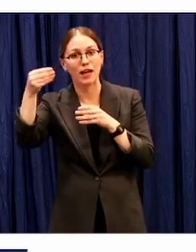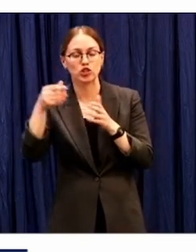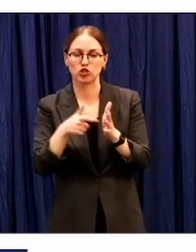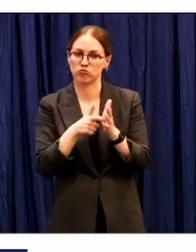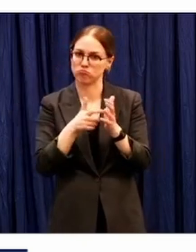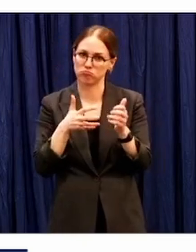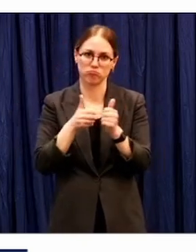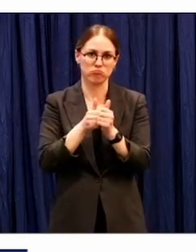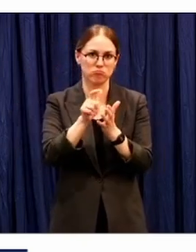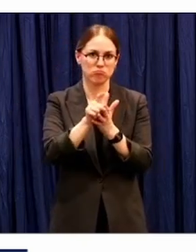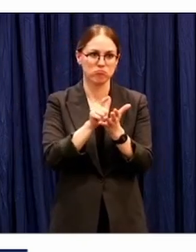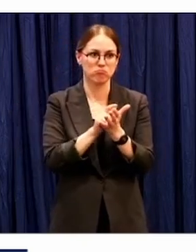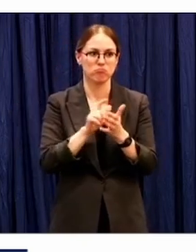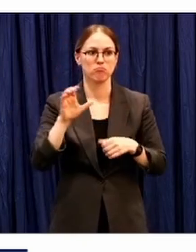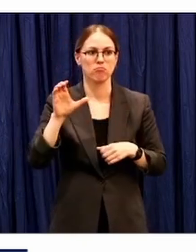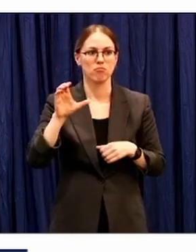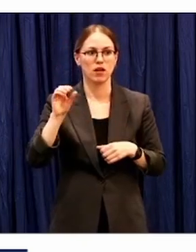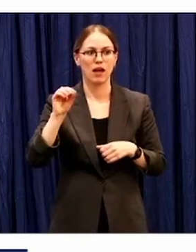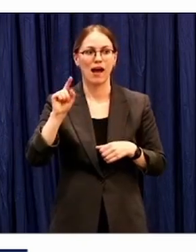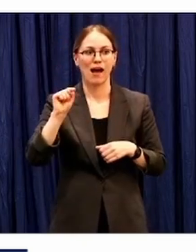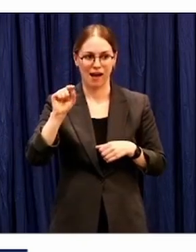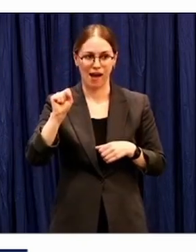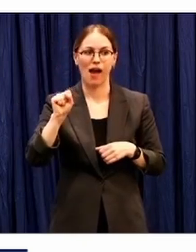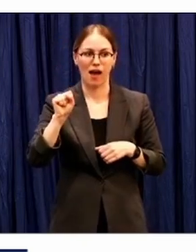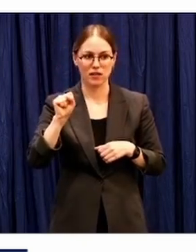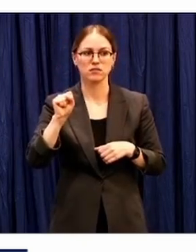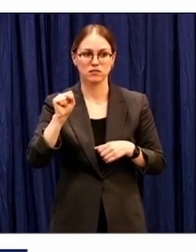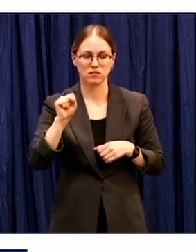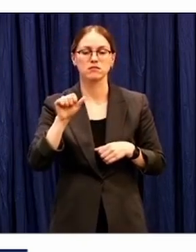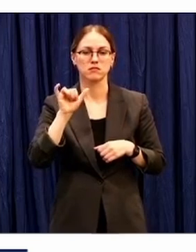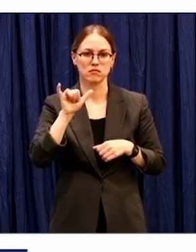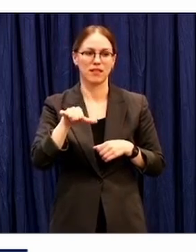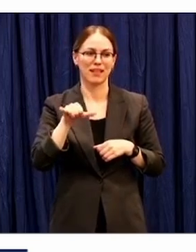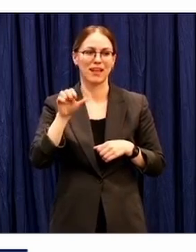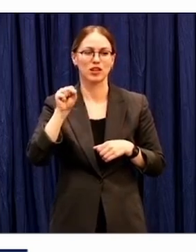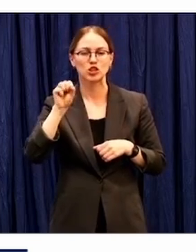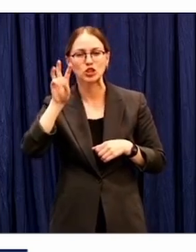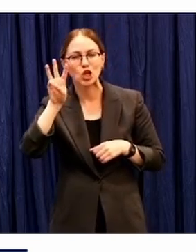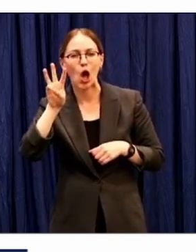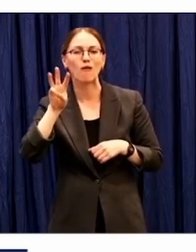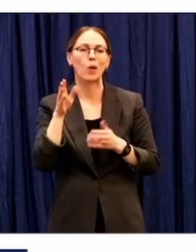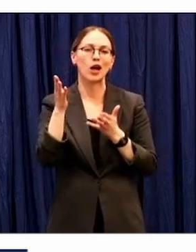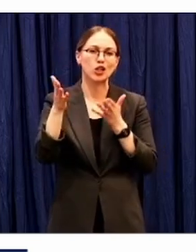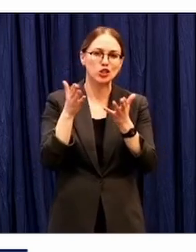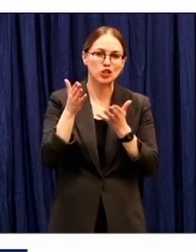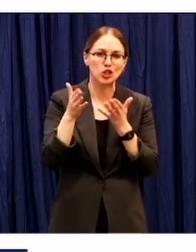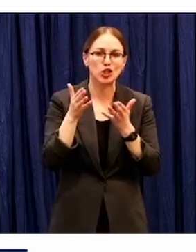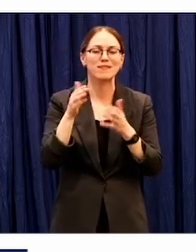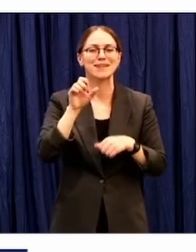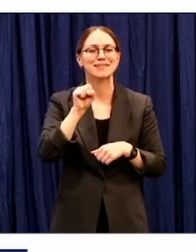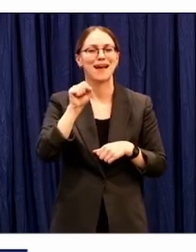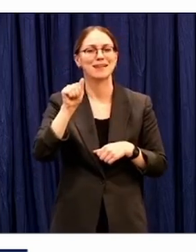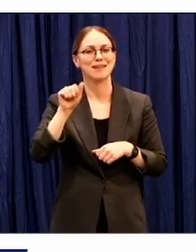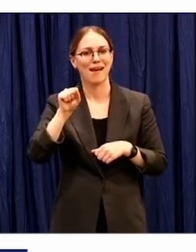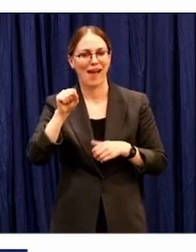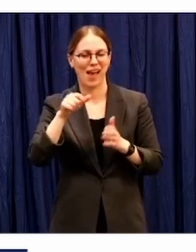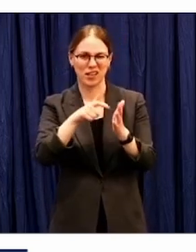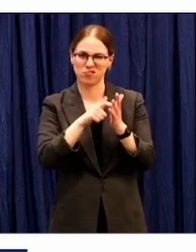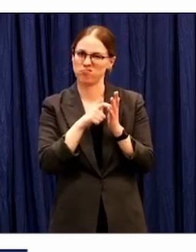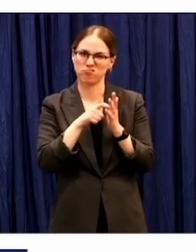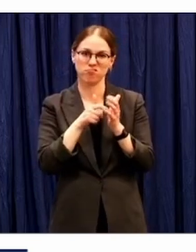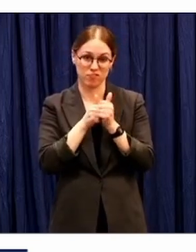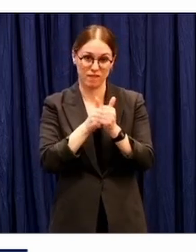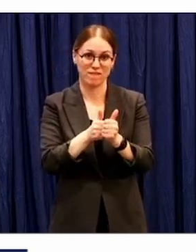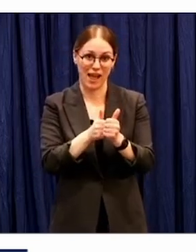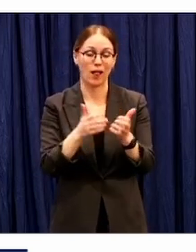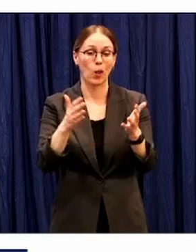COTS, which stands for Customizable Off-the-Shelf, SaaS, which stands for Software as a Service and Subscription-Based, content